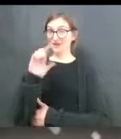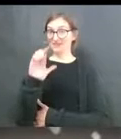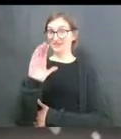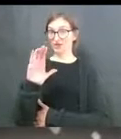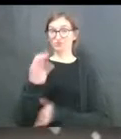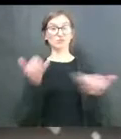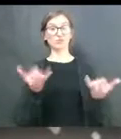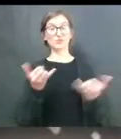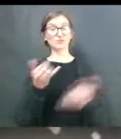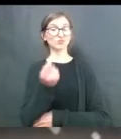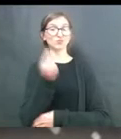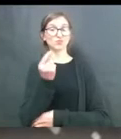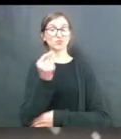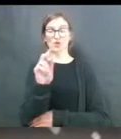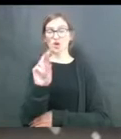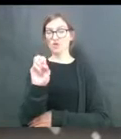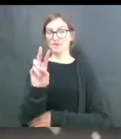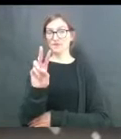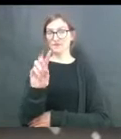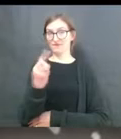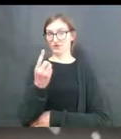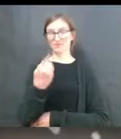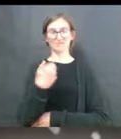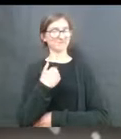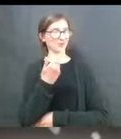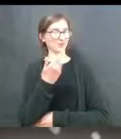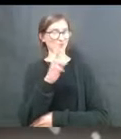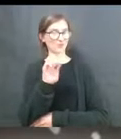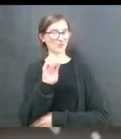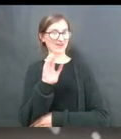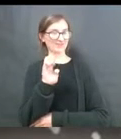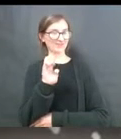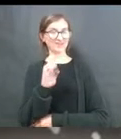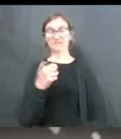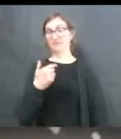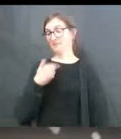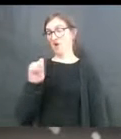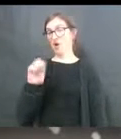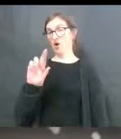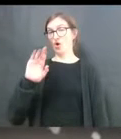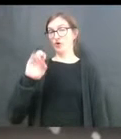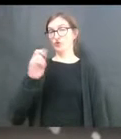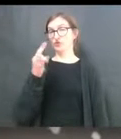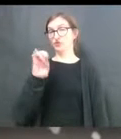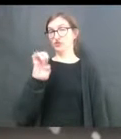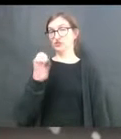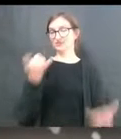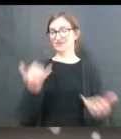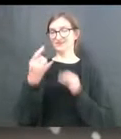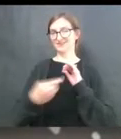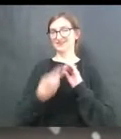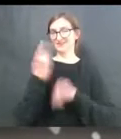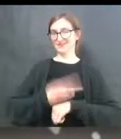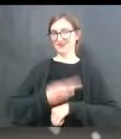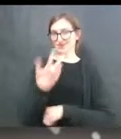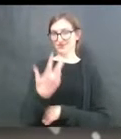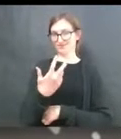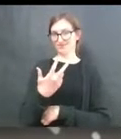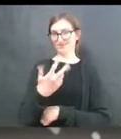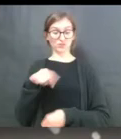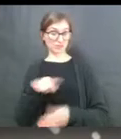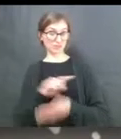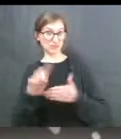Morning Lincoln Center. Today is Tuesday, November 1st. I'm Grace. I'm Archie, and today is Cycle Day 3. This week's